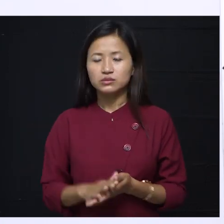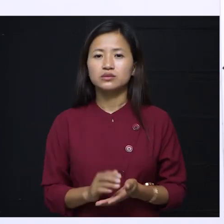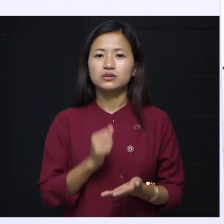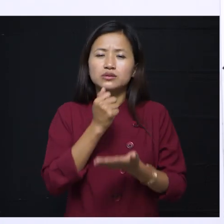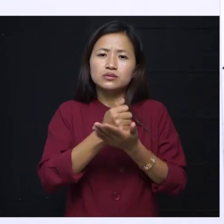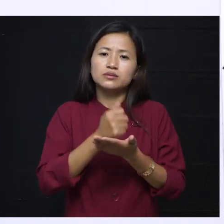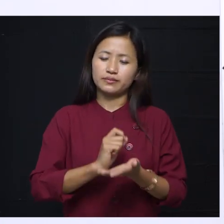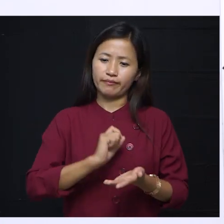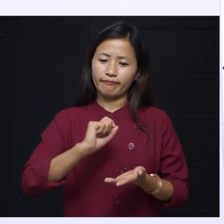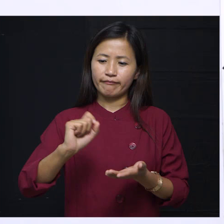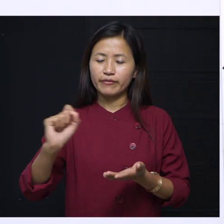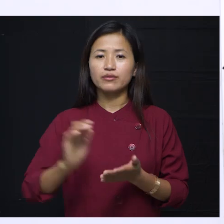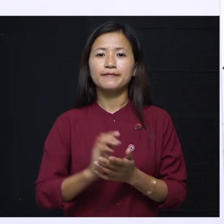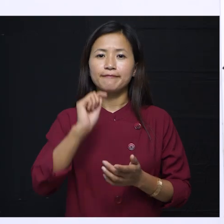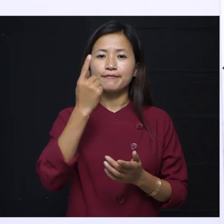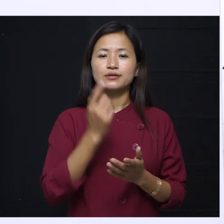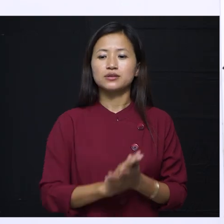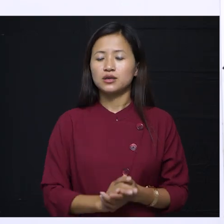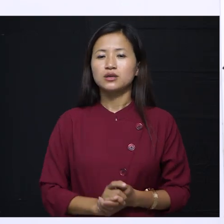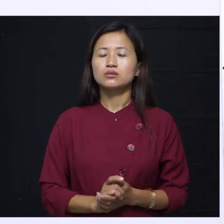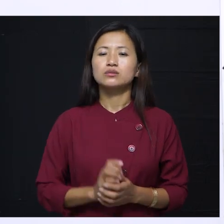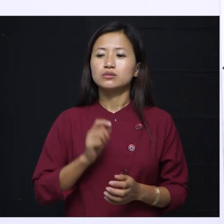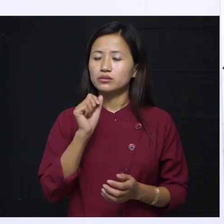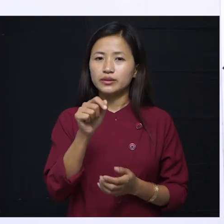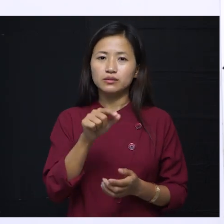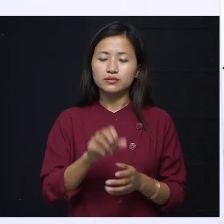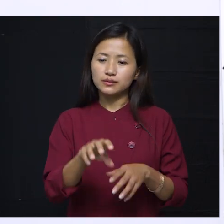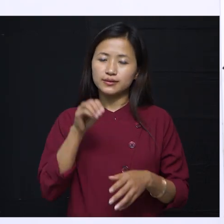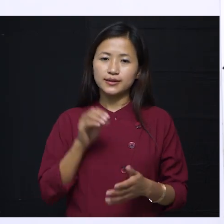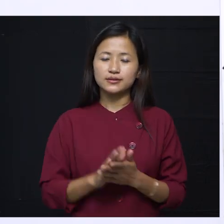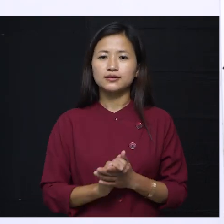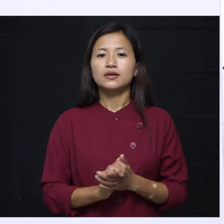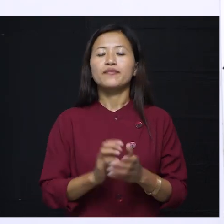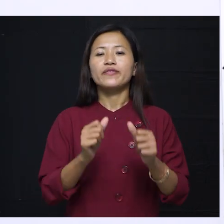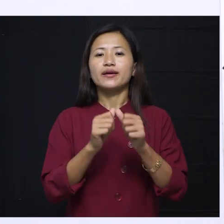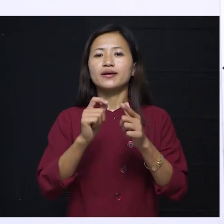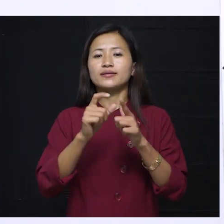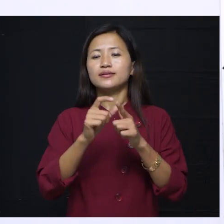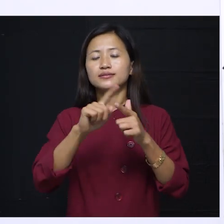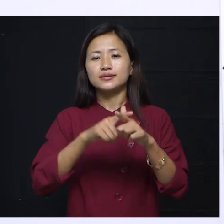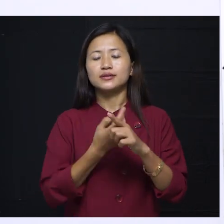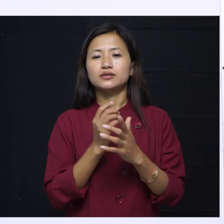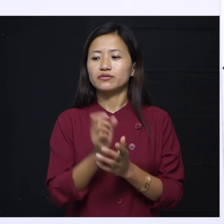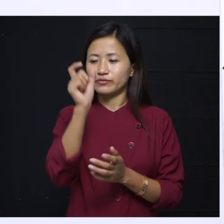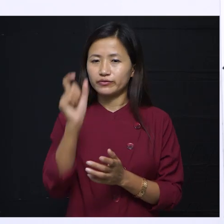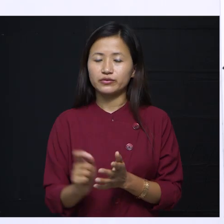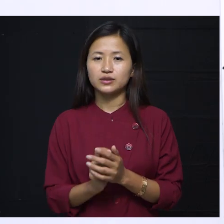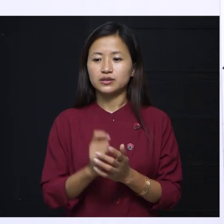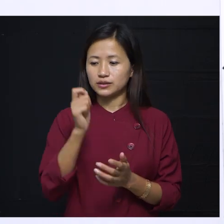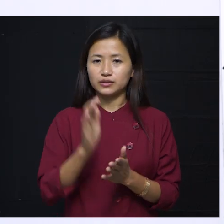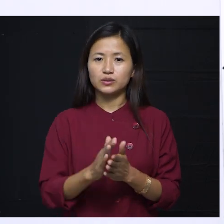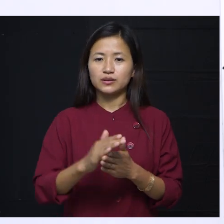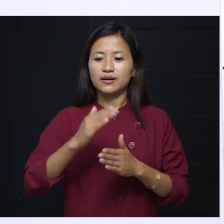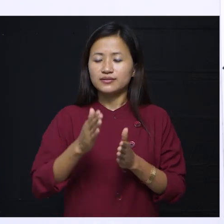So that's what happens. So you can also take this step, the order of adjectives, and write your work in